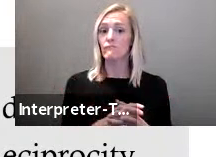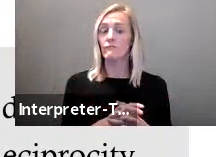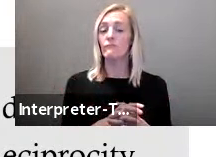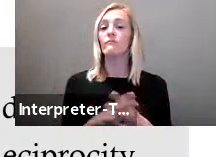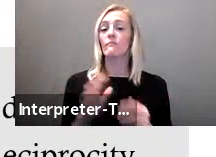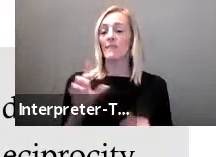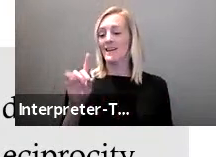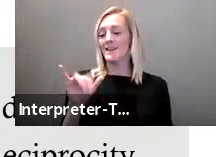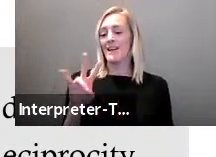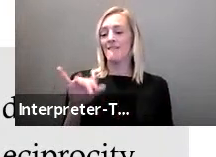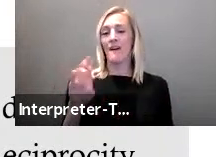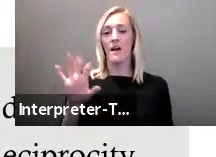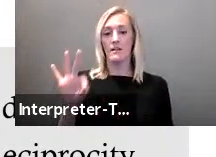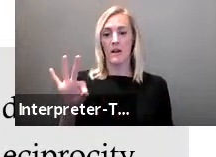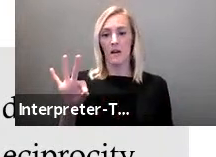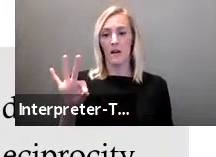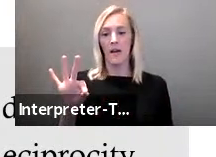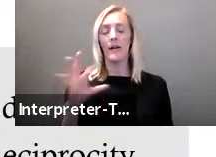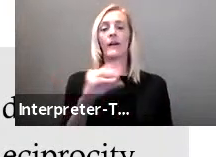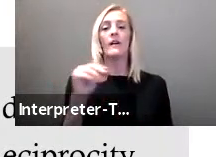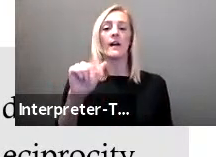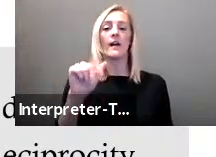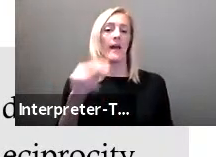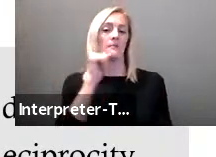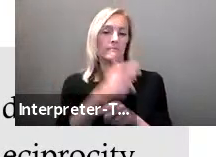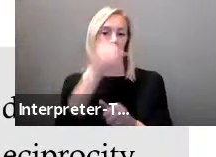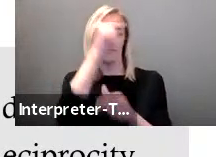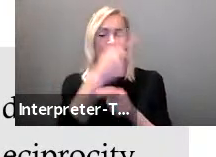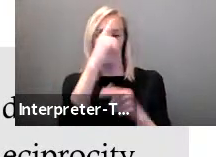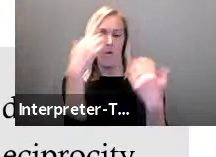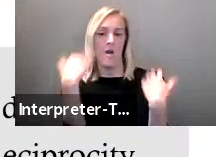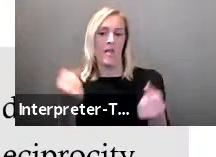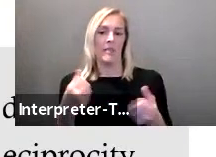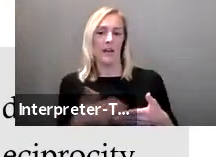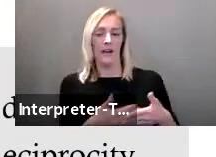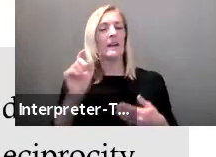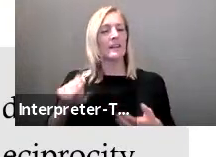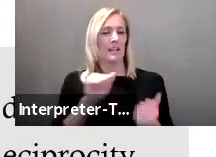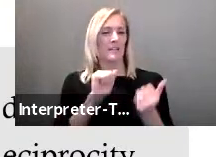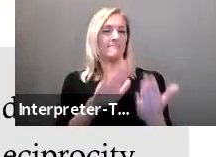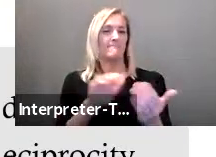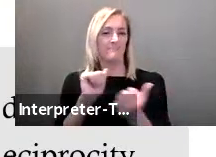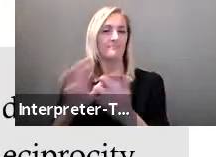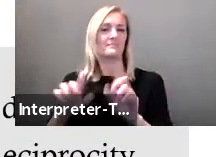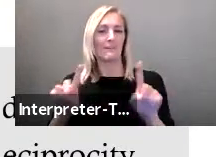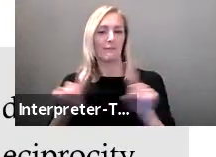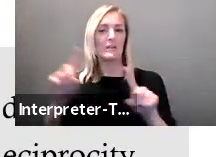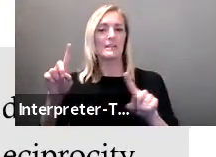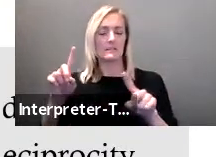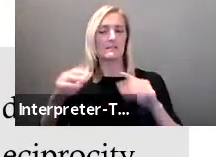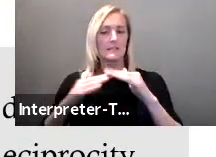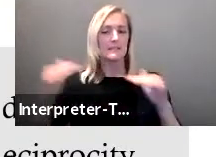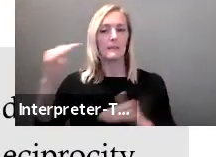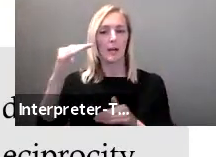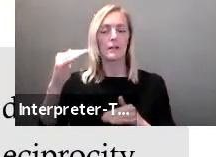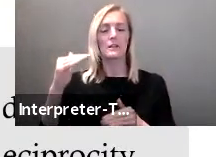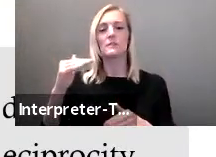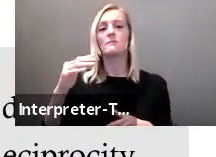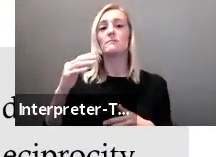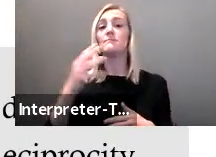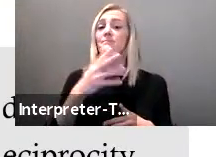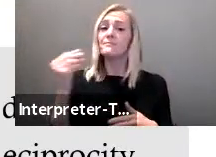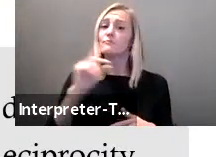Divine Nine and the Kansas Sisters and Brothers for Healthy Infants, are uniquely suited to address these disparities. We also learned that true community